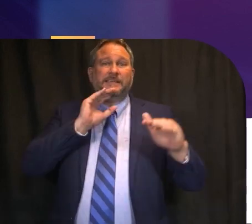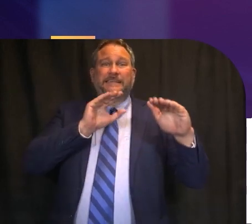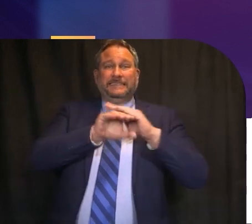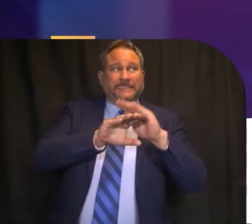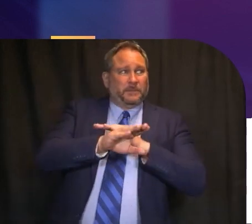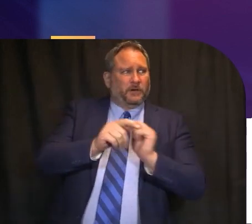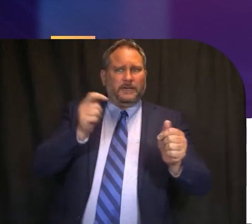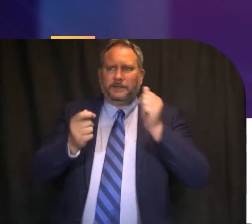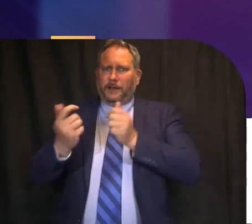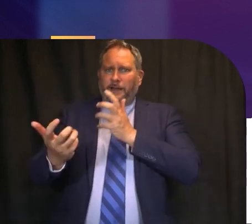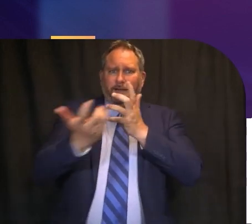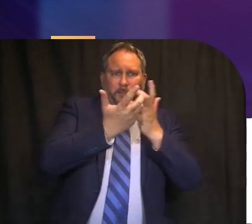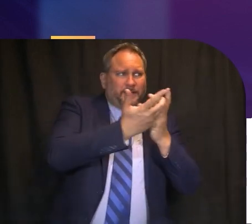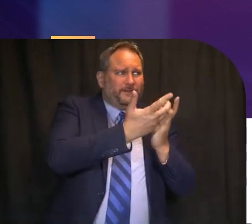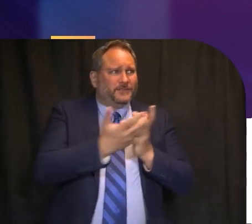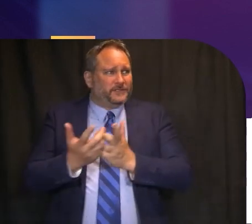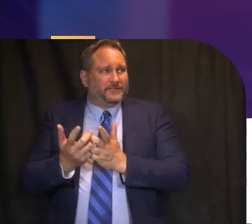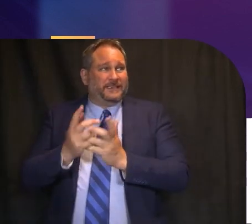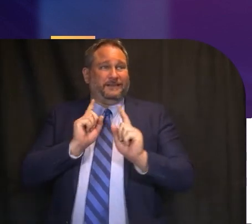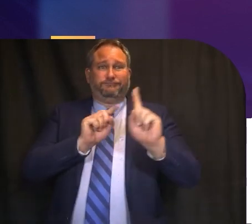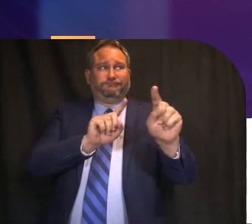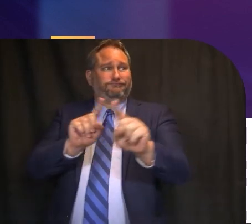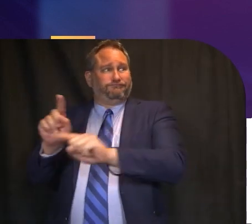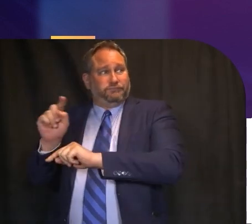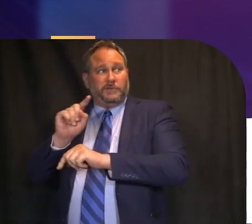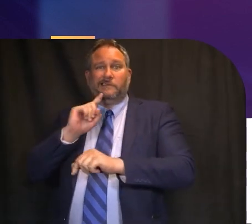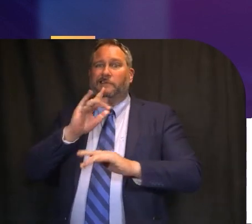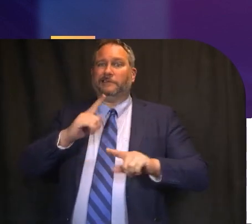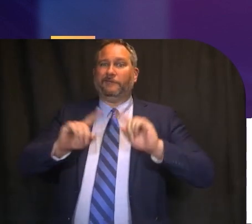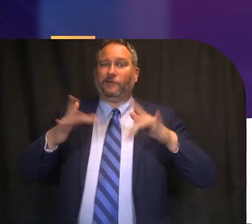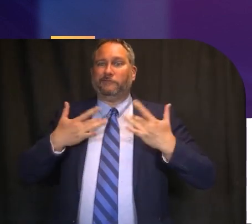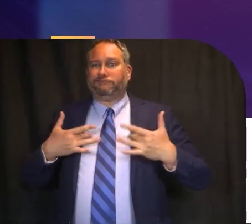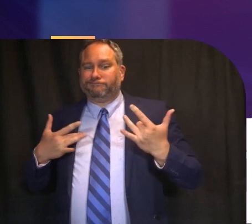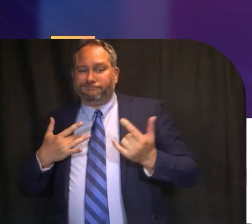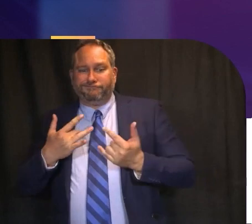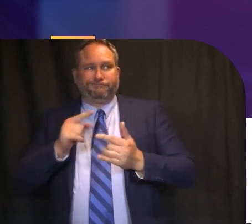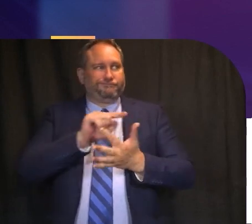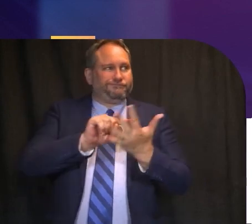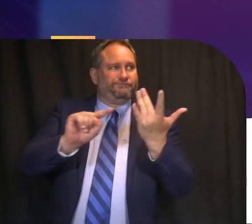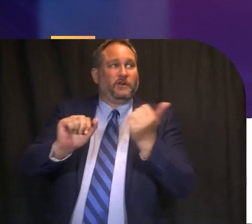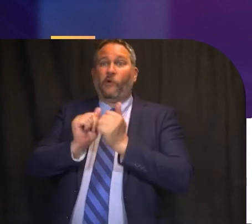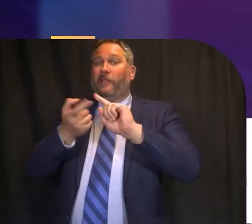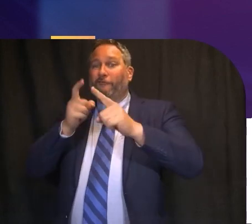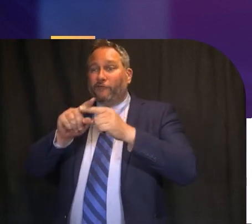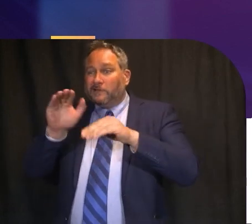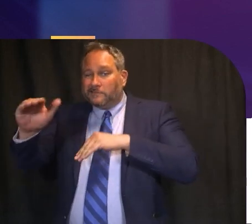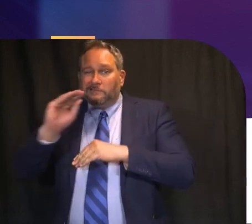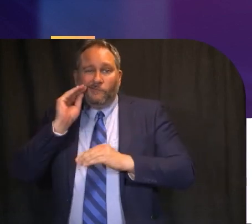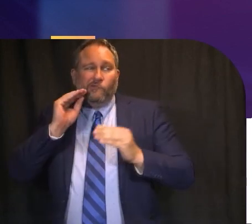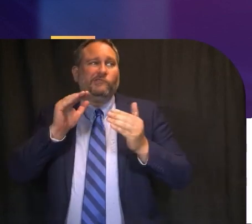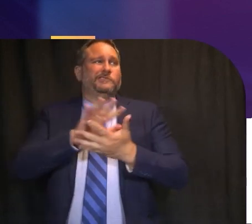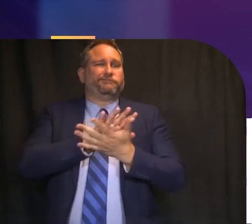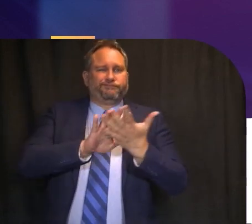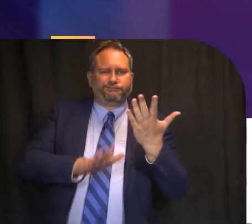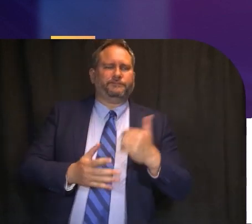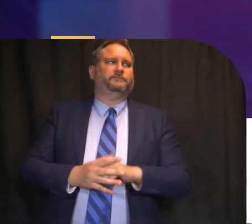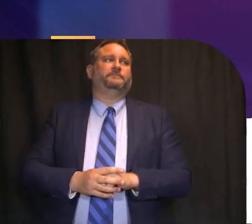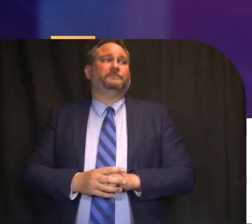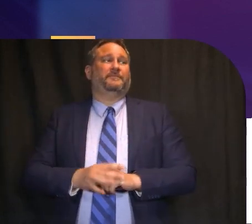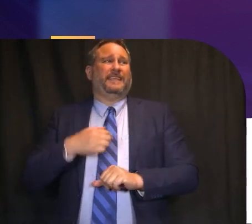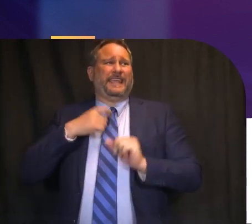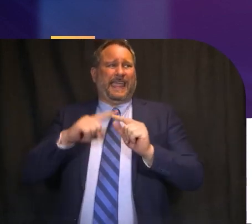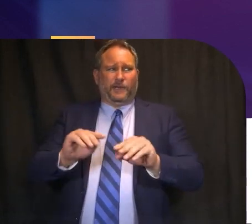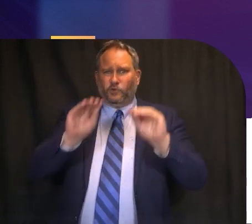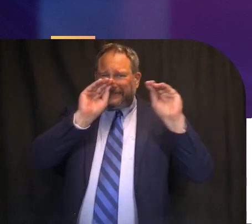with friends. I have felt the burden of educating and correcting others on their ignorance, and I have either seen my identity and experiences